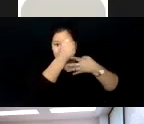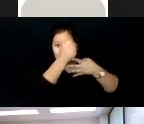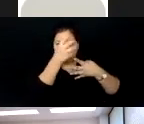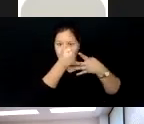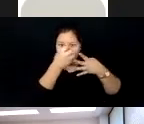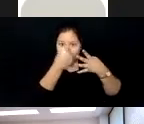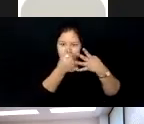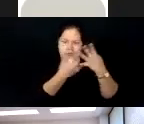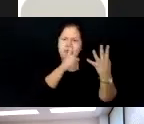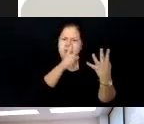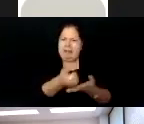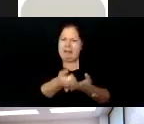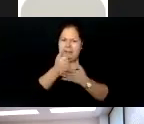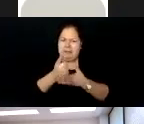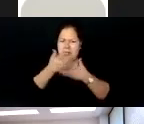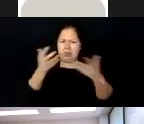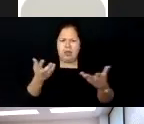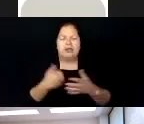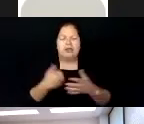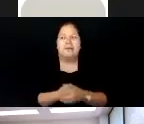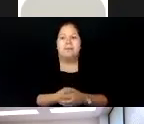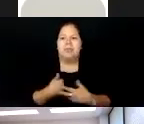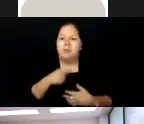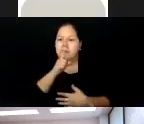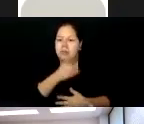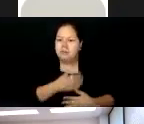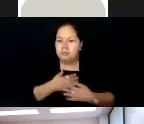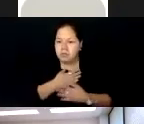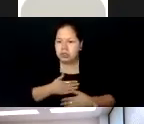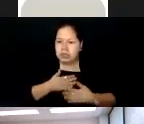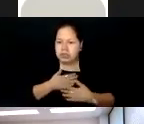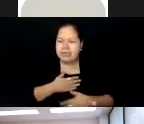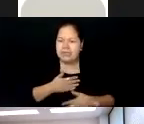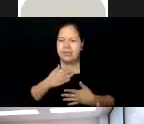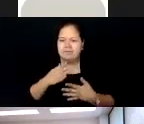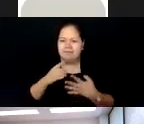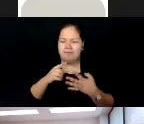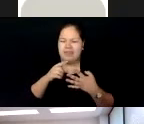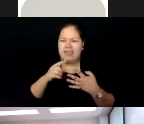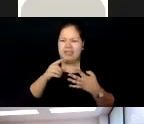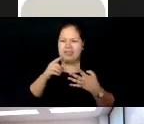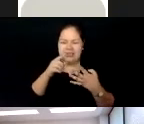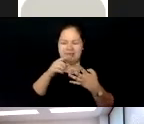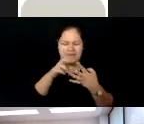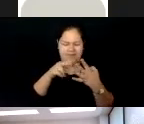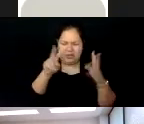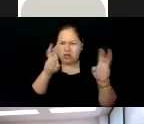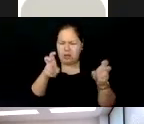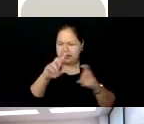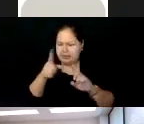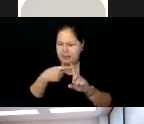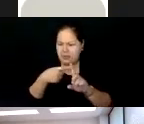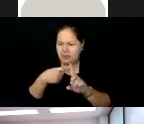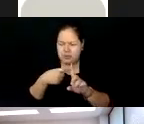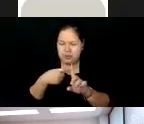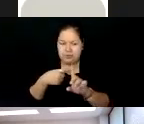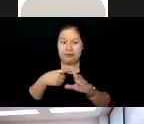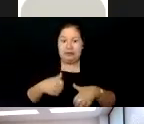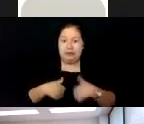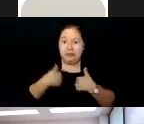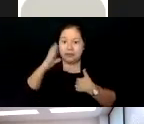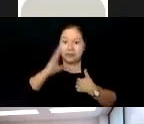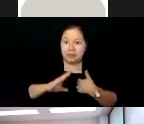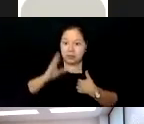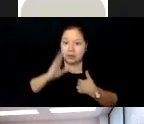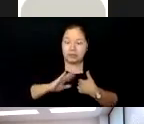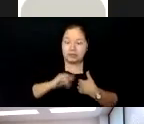insightful. I appreciate the modules that were covering the realities of living